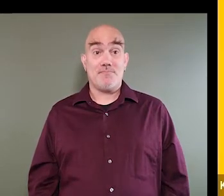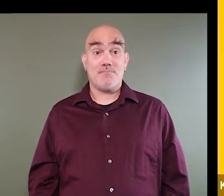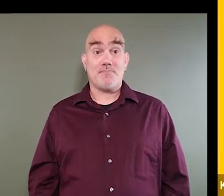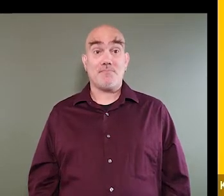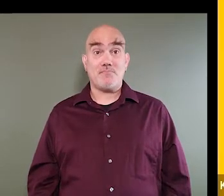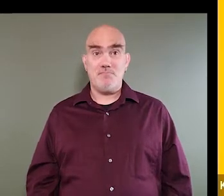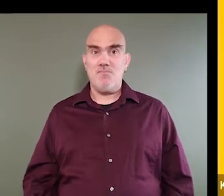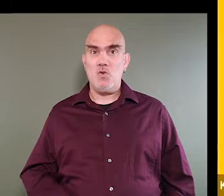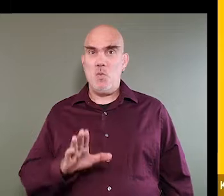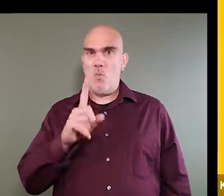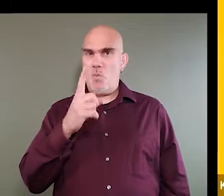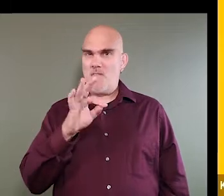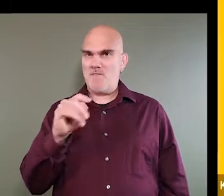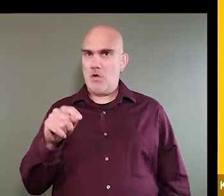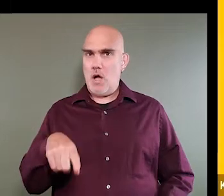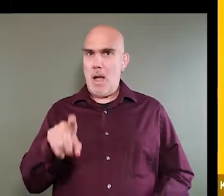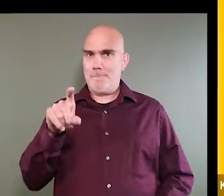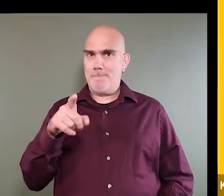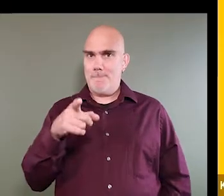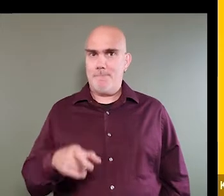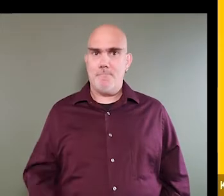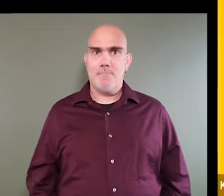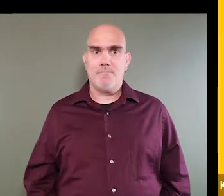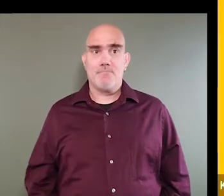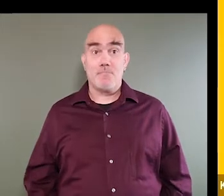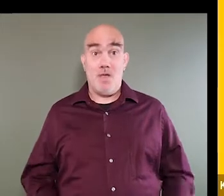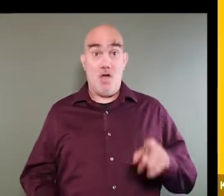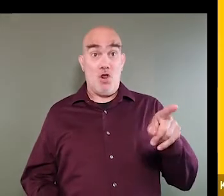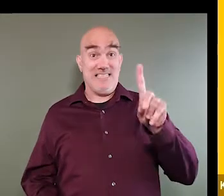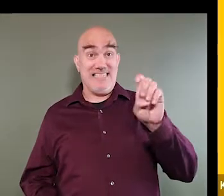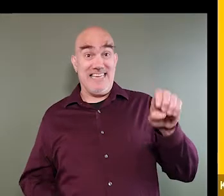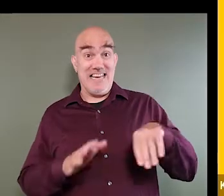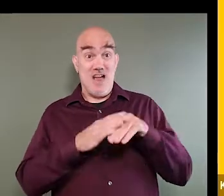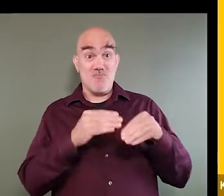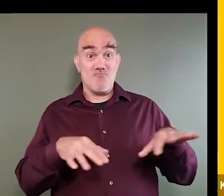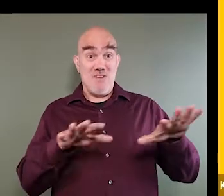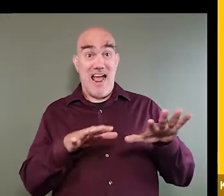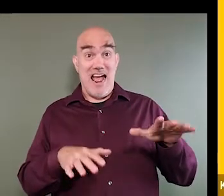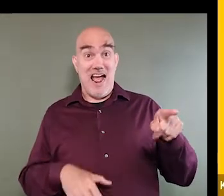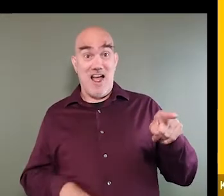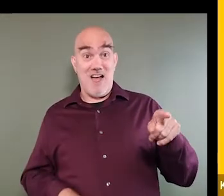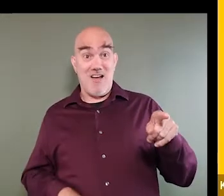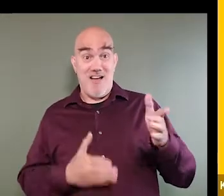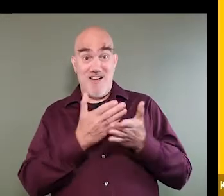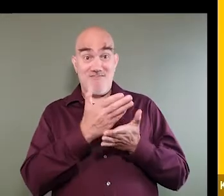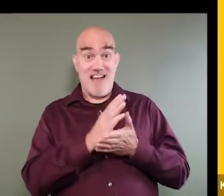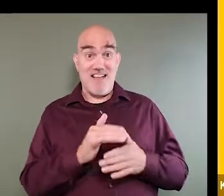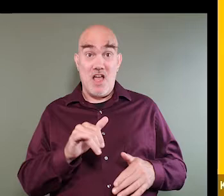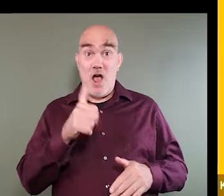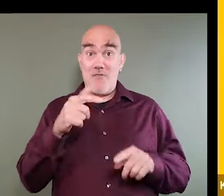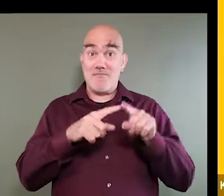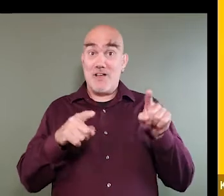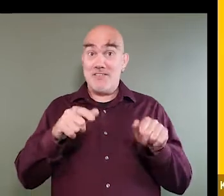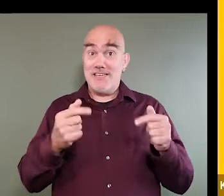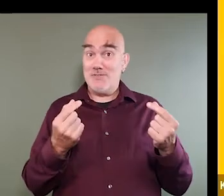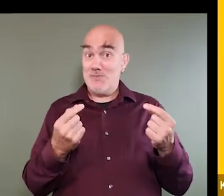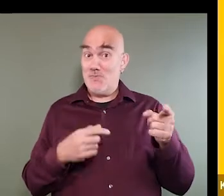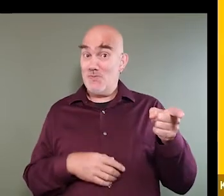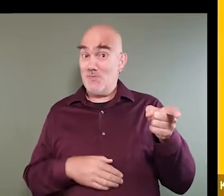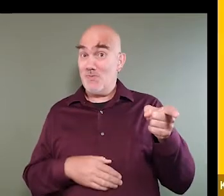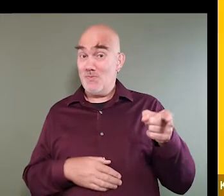Pick that one foot up. Pick up. Oh, D's on the ground. This is another variation you can